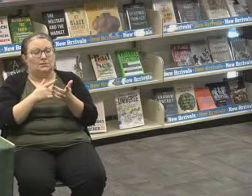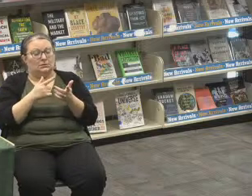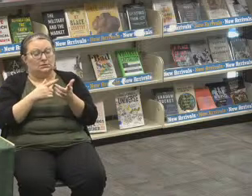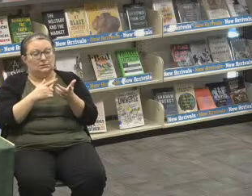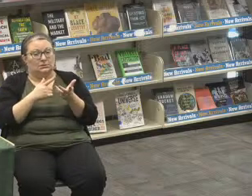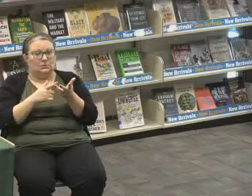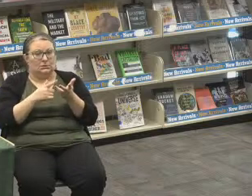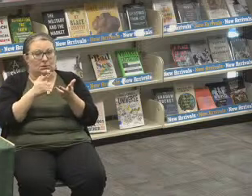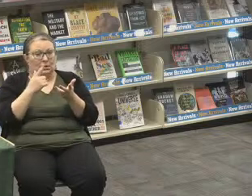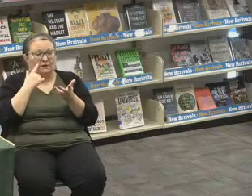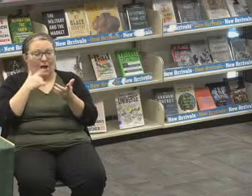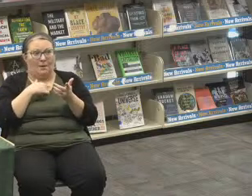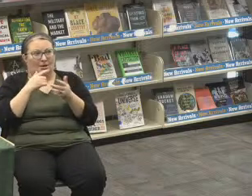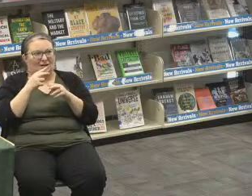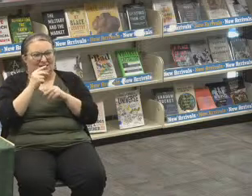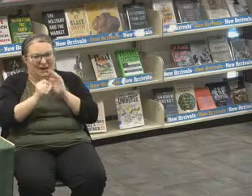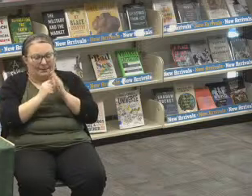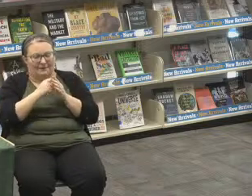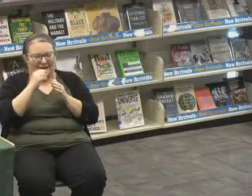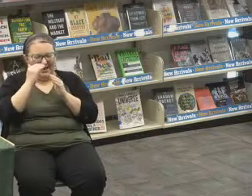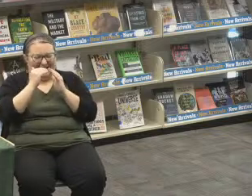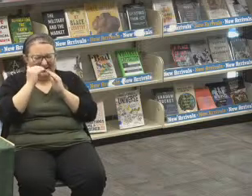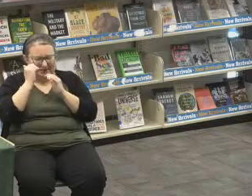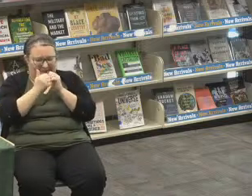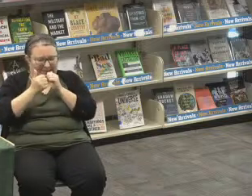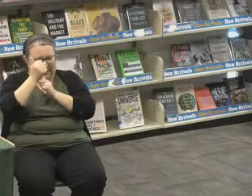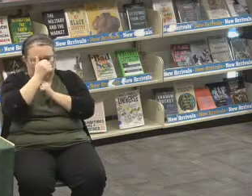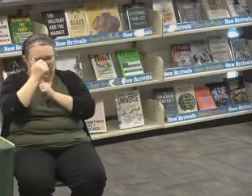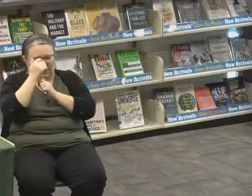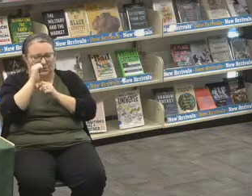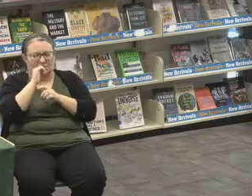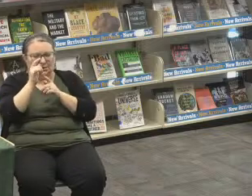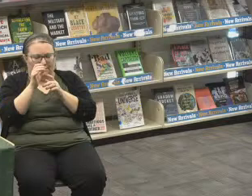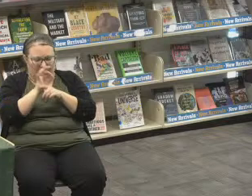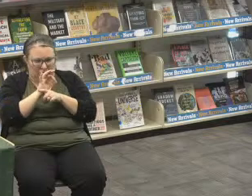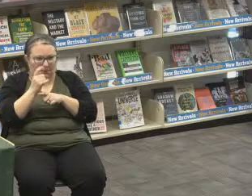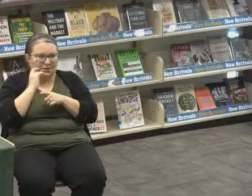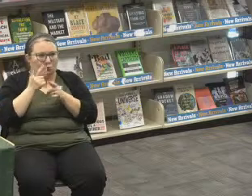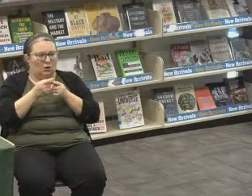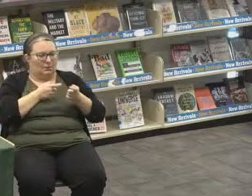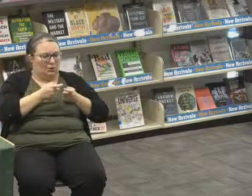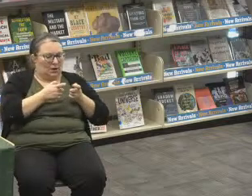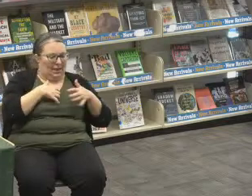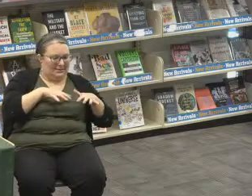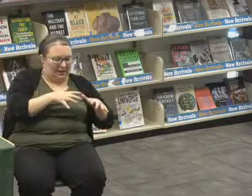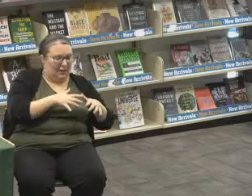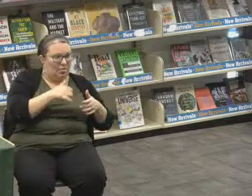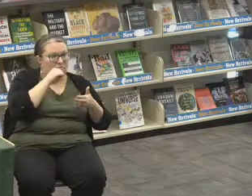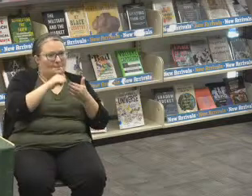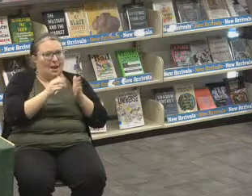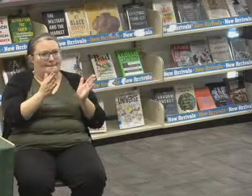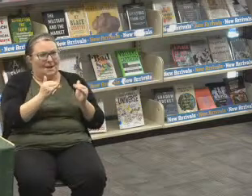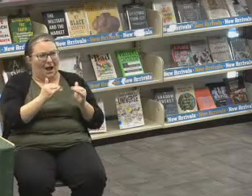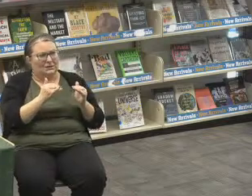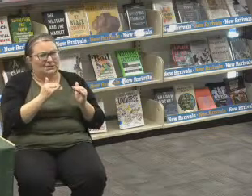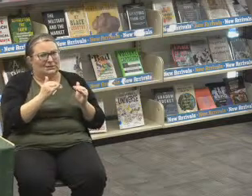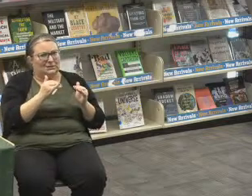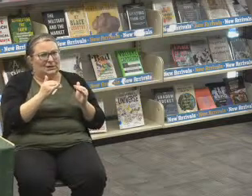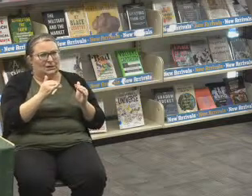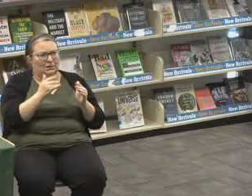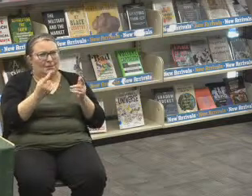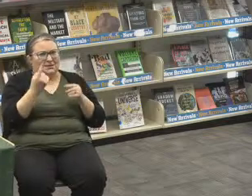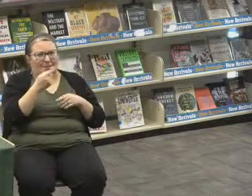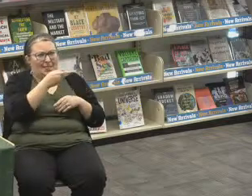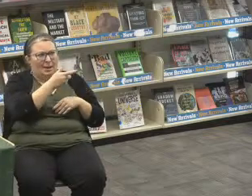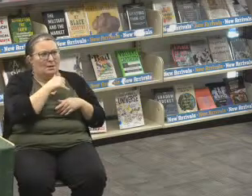in a period of executive dysfunction, it's because I'm trying to regulate my anxiety. That mailbox, it sounds ridiculous, but what if there's something in there